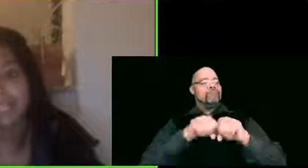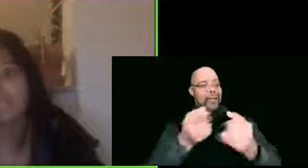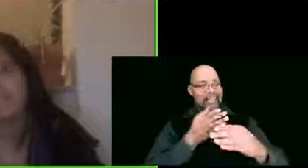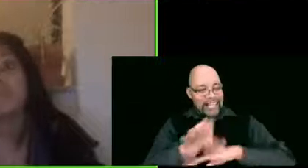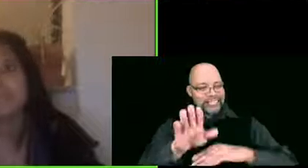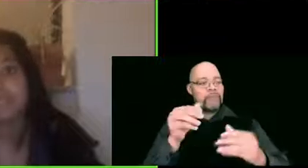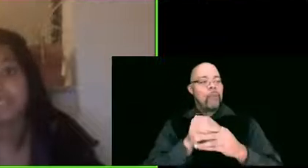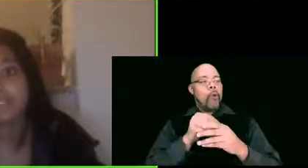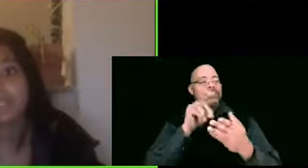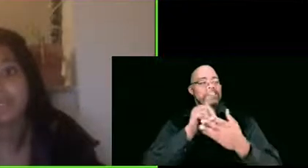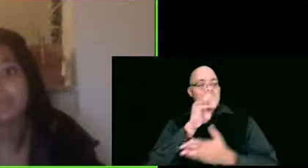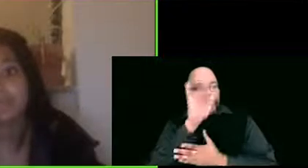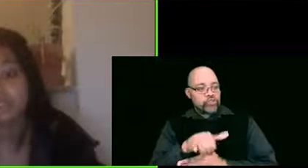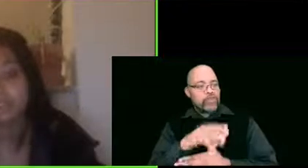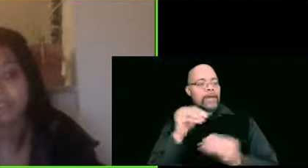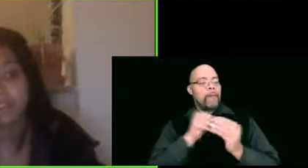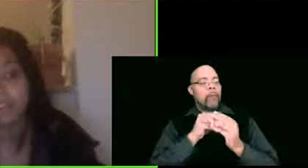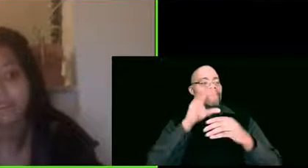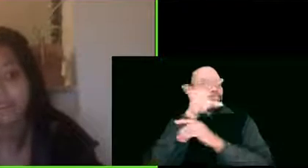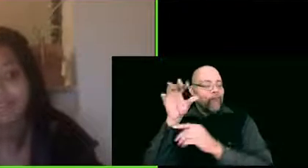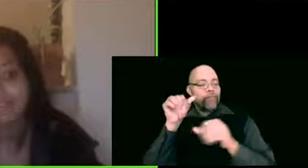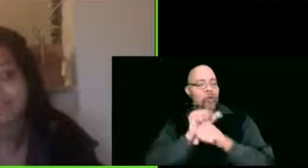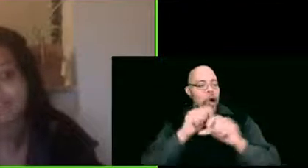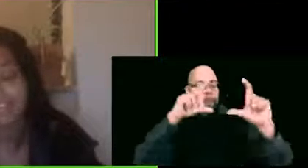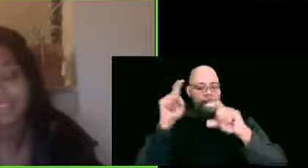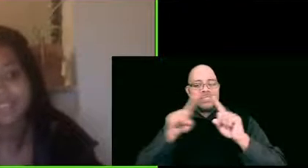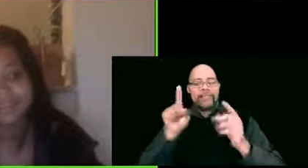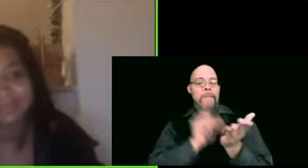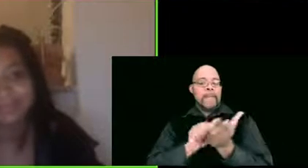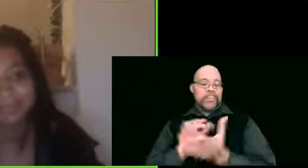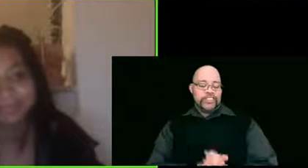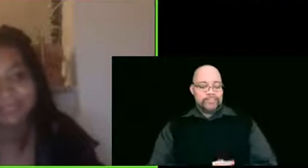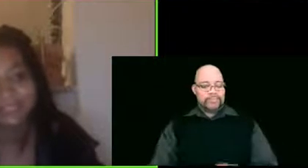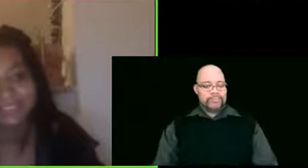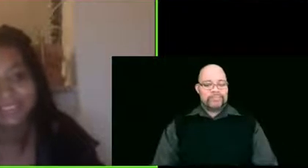break into doing more documentaries and more photography work for different publications.